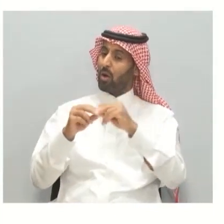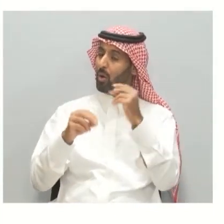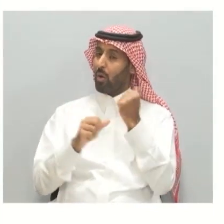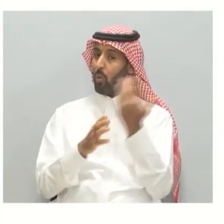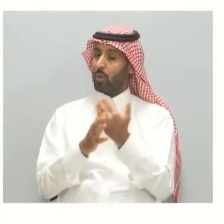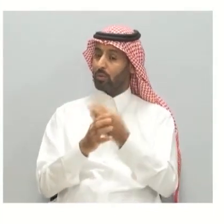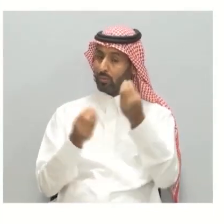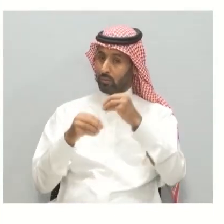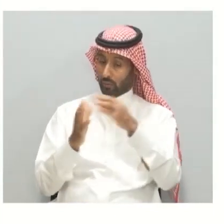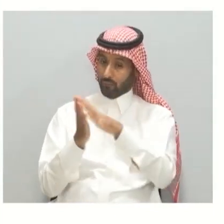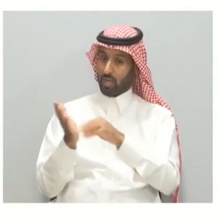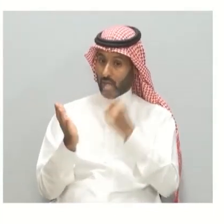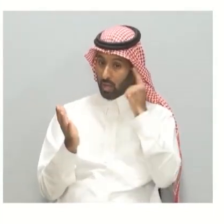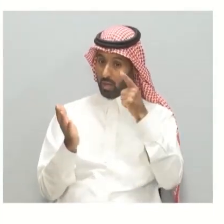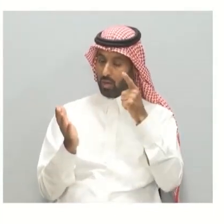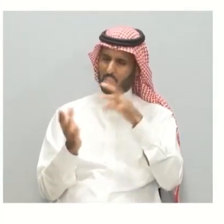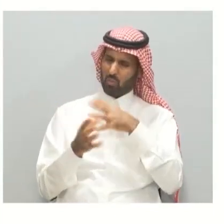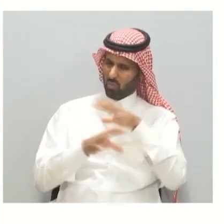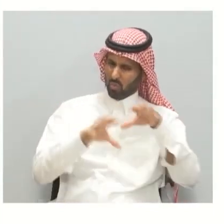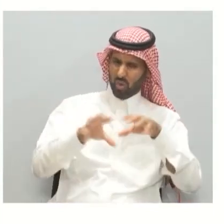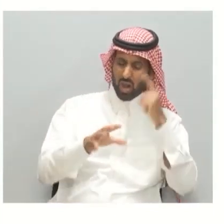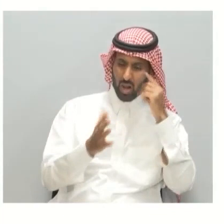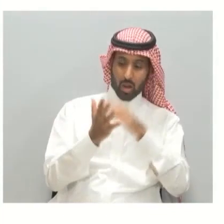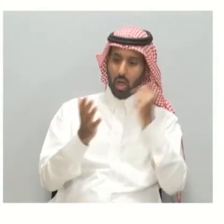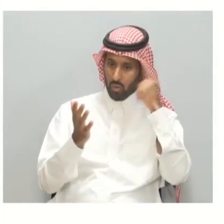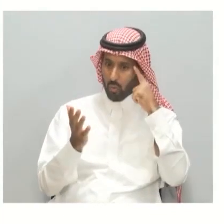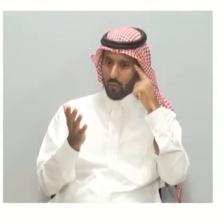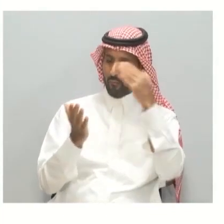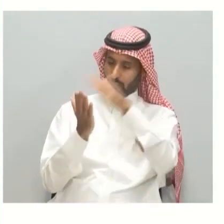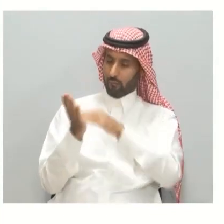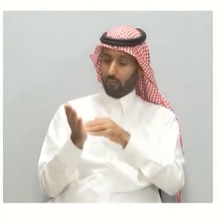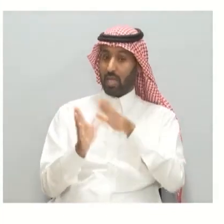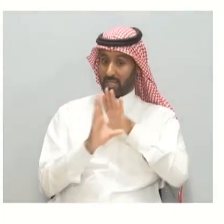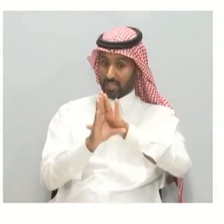reasons so that you don't get lost in the article? Does he support